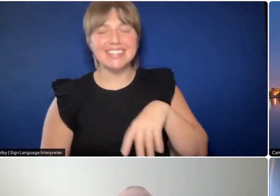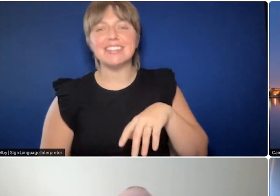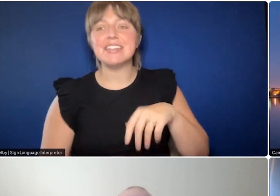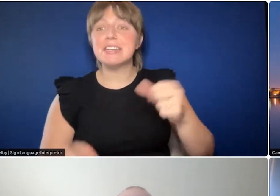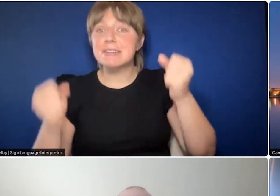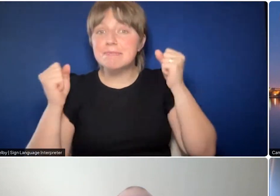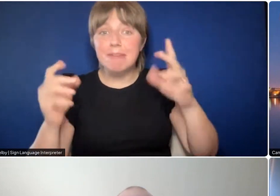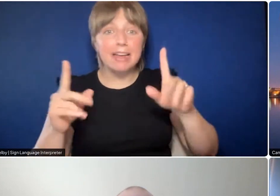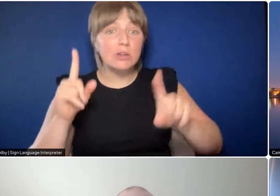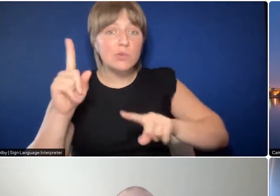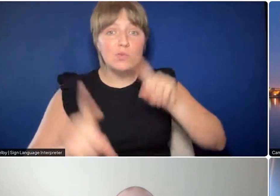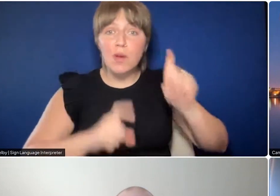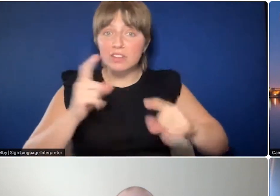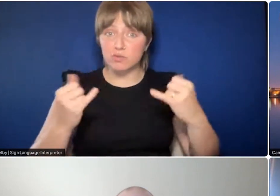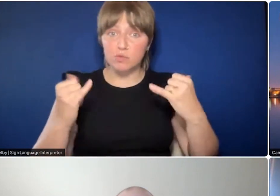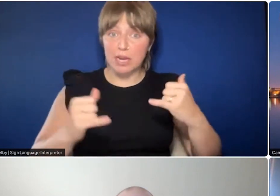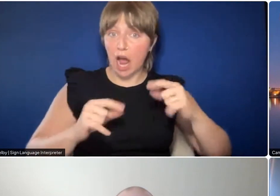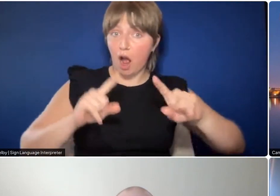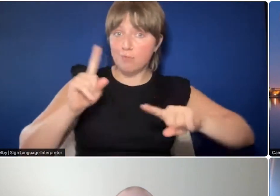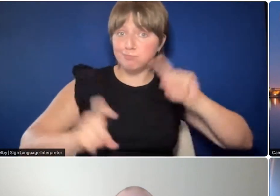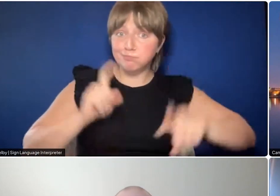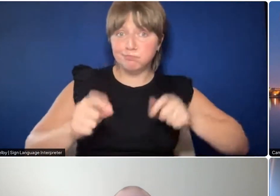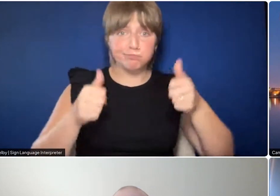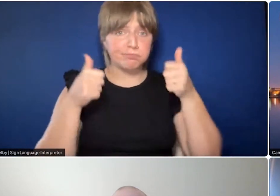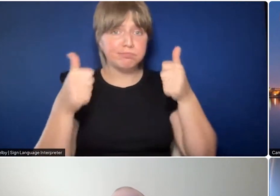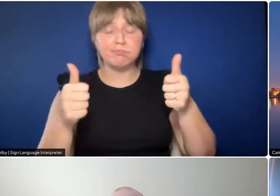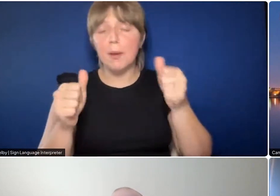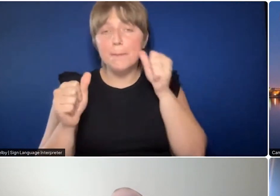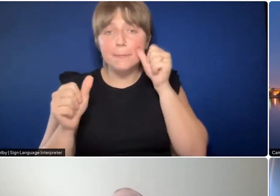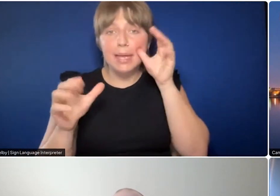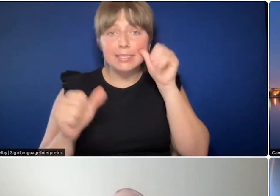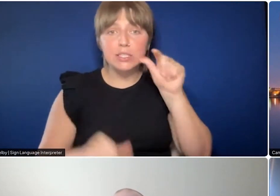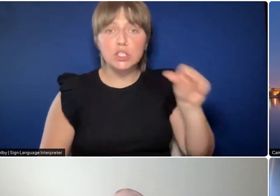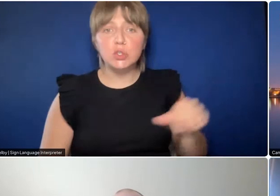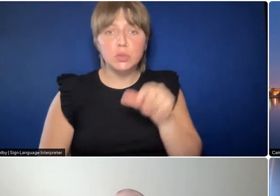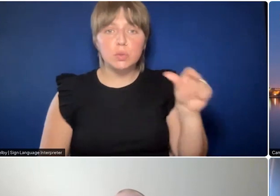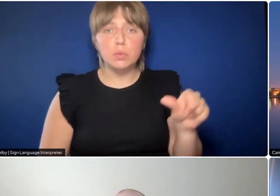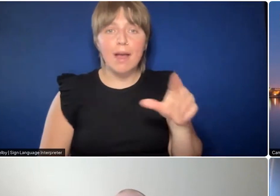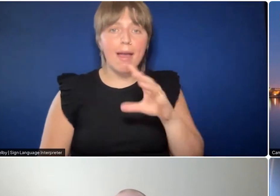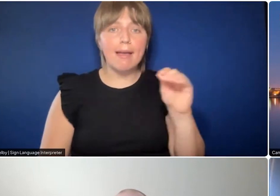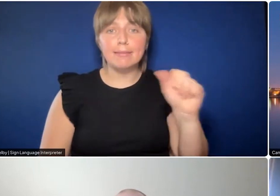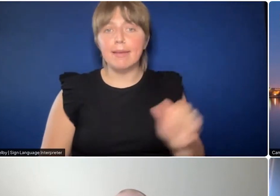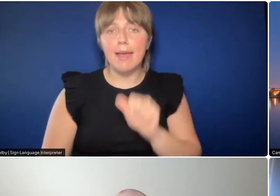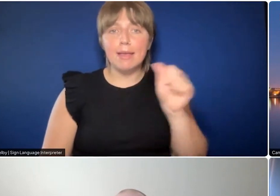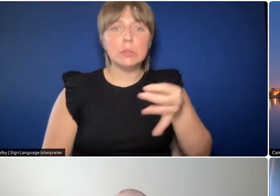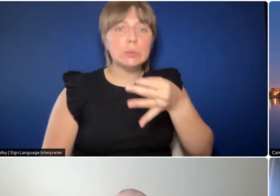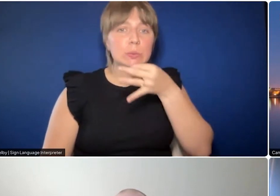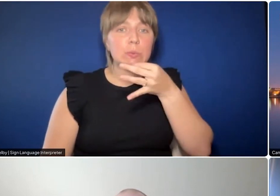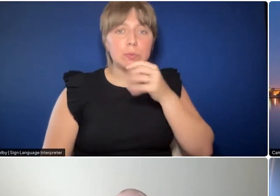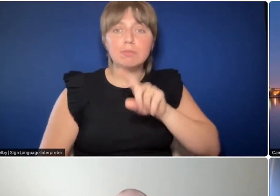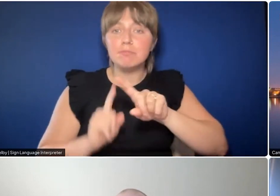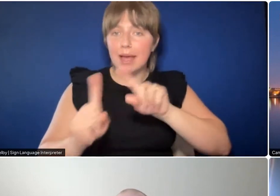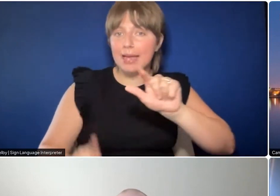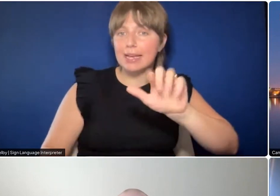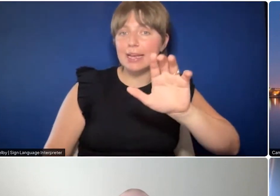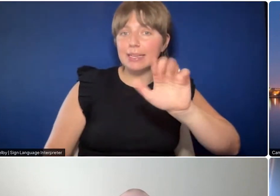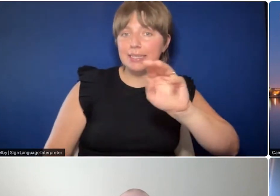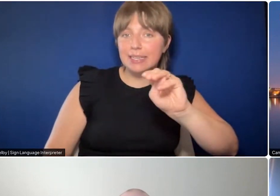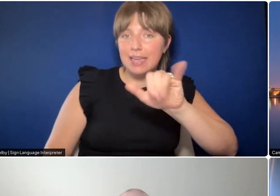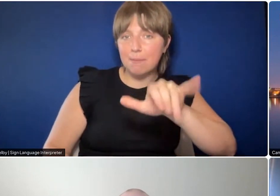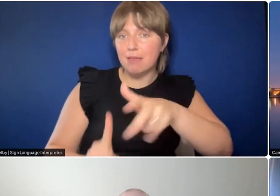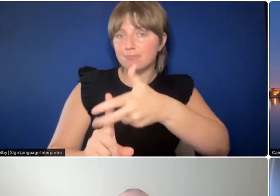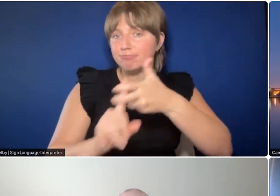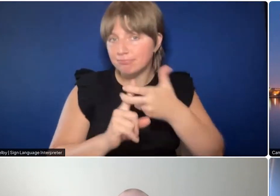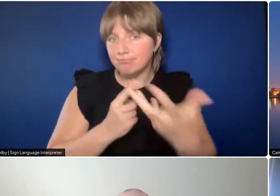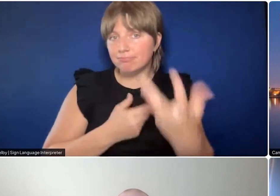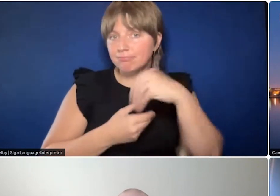chat already. Wonderful, wonderful Q&A upcoming. But I wanted to bring in Cammie's perspective here to start with to kick off this Q&A part.